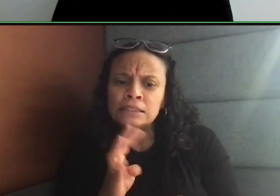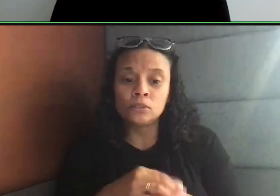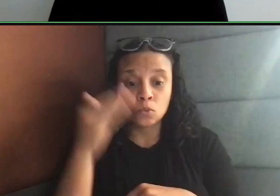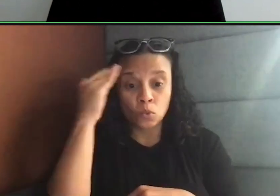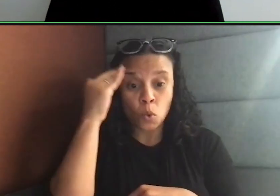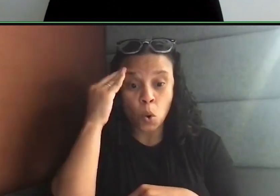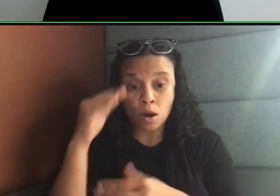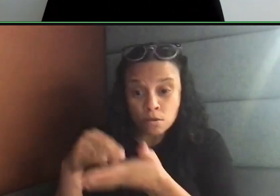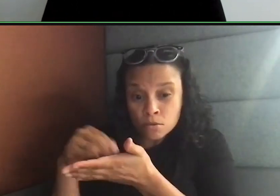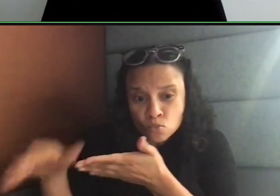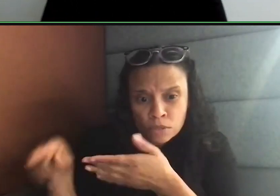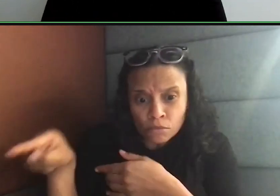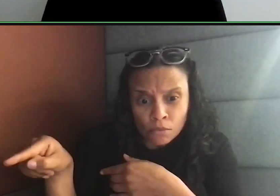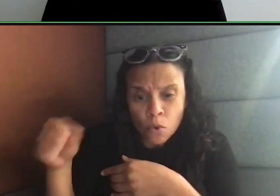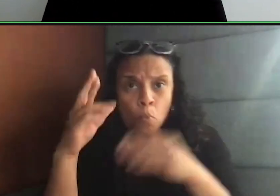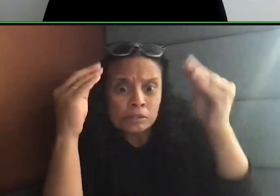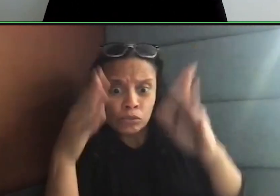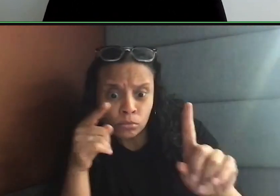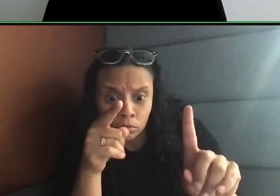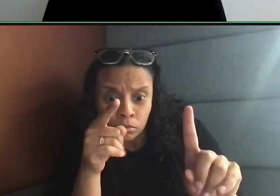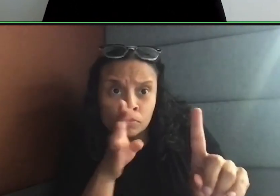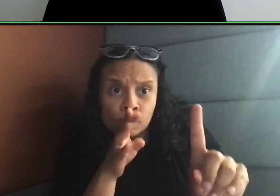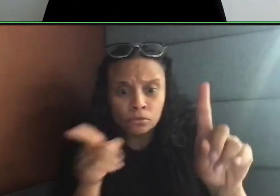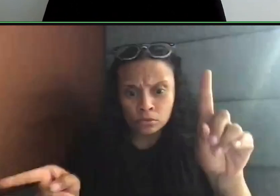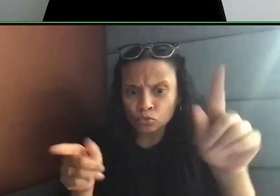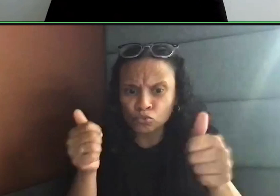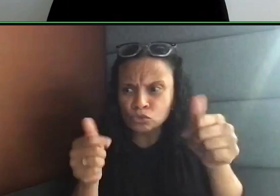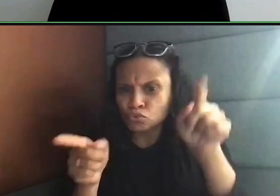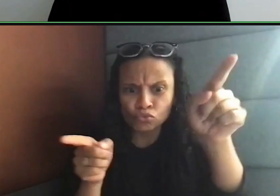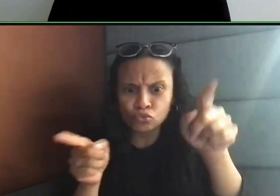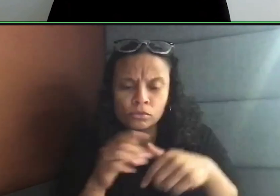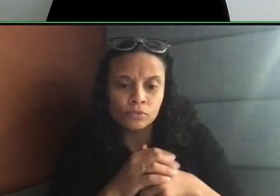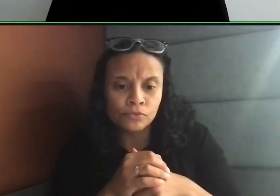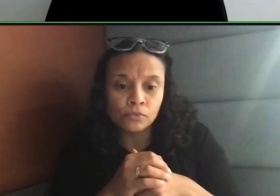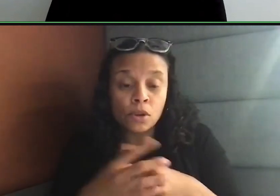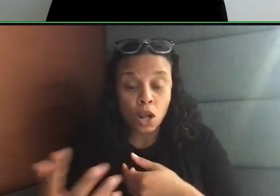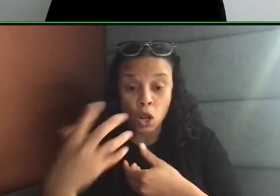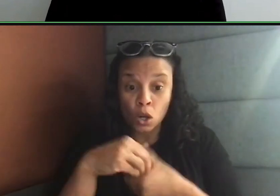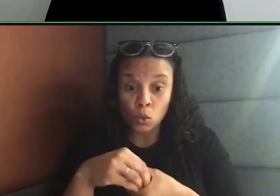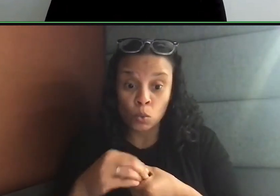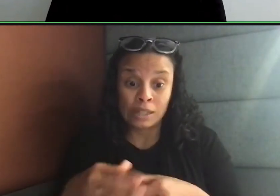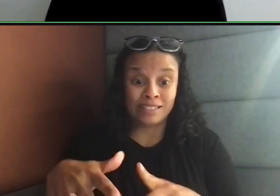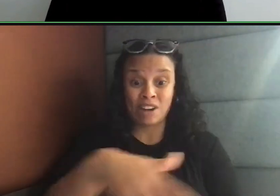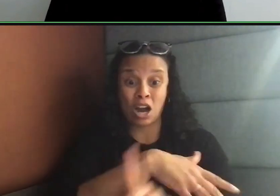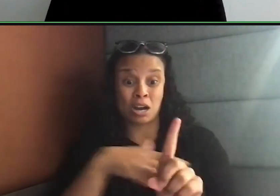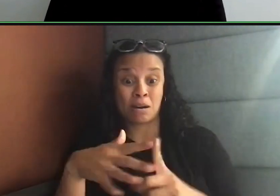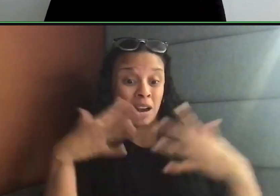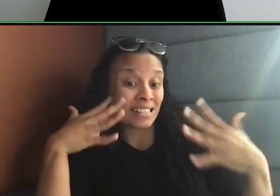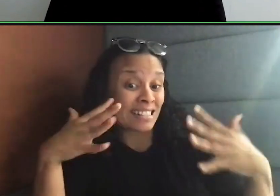instructor? Are they incorporating environmental sounds? So if there's laughing happening in the back of the room, are